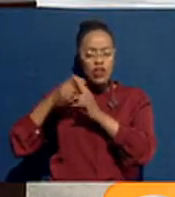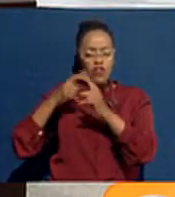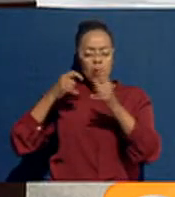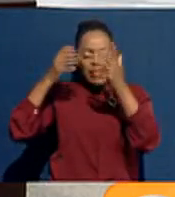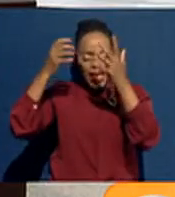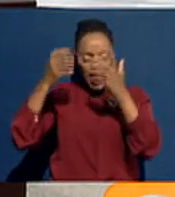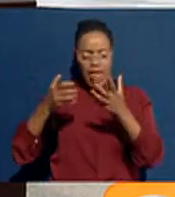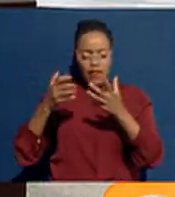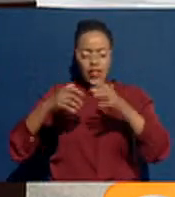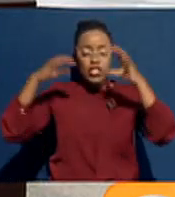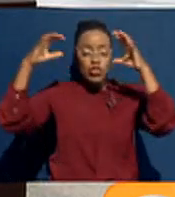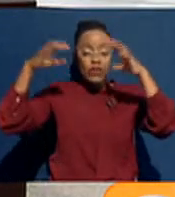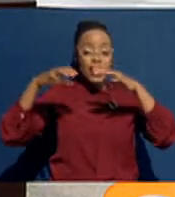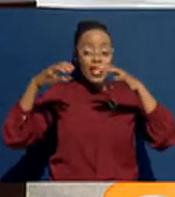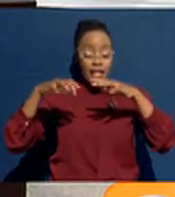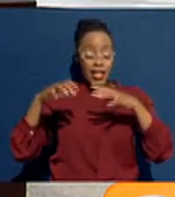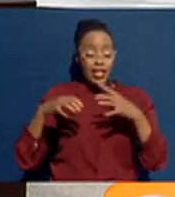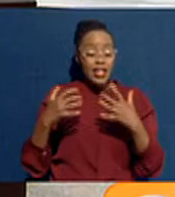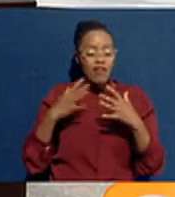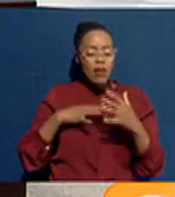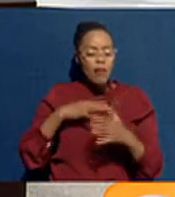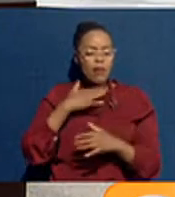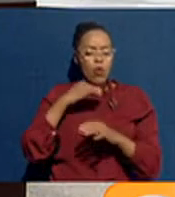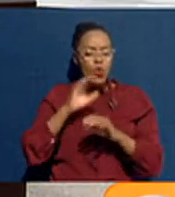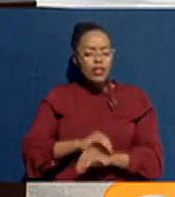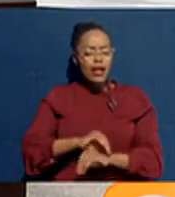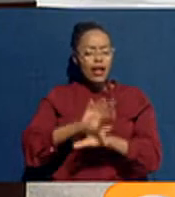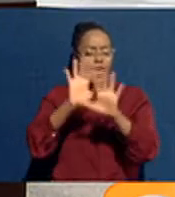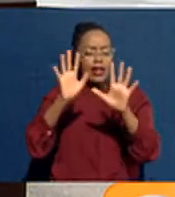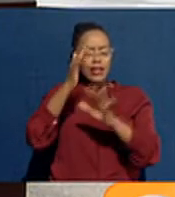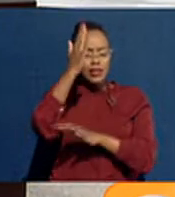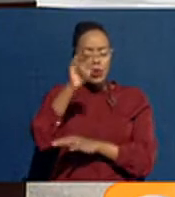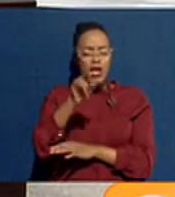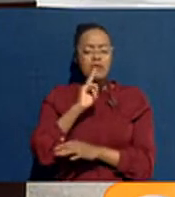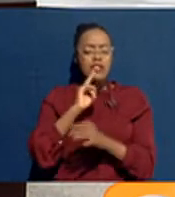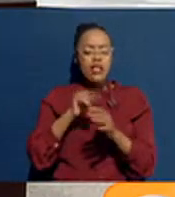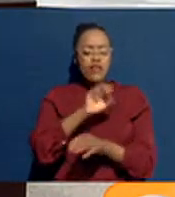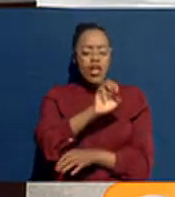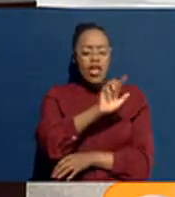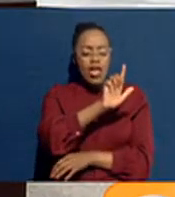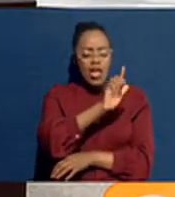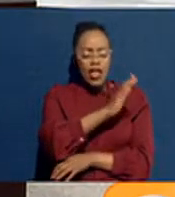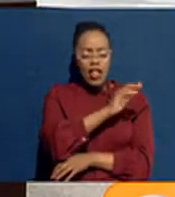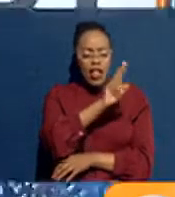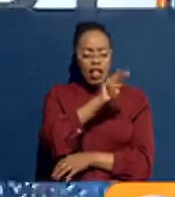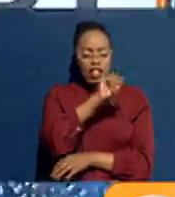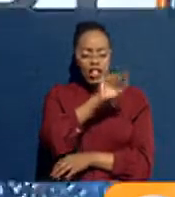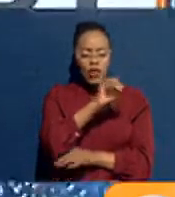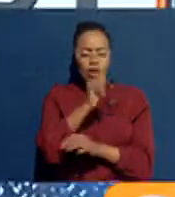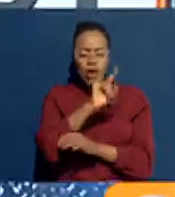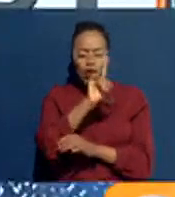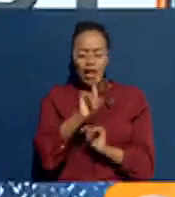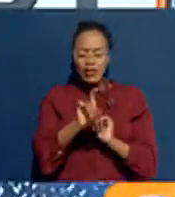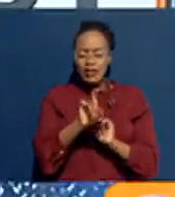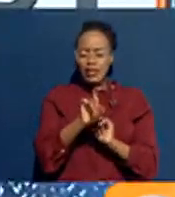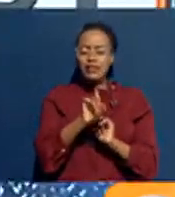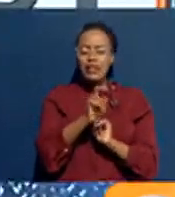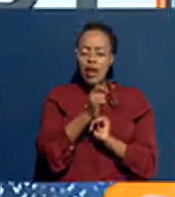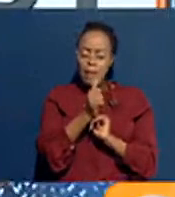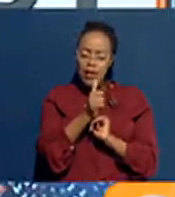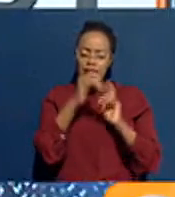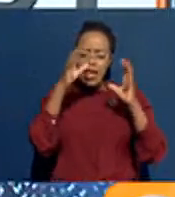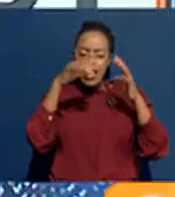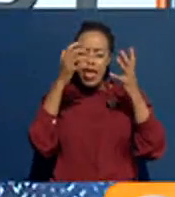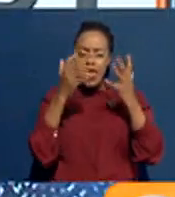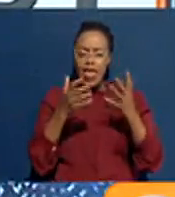of rainfall. Yes. That's where people want clarification with, because you're saying that the El Nino is already here. There are certain places that there's a bit of rainfall. Yes. But it's not as